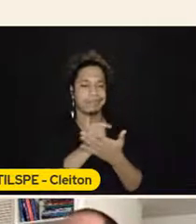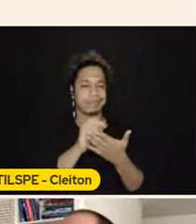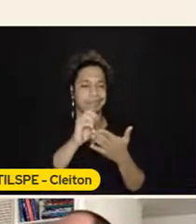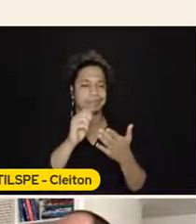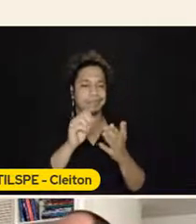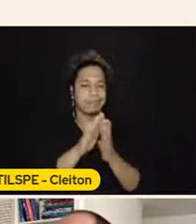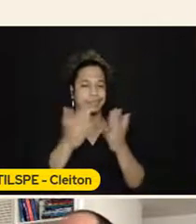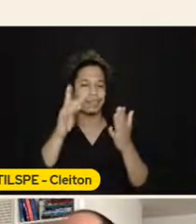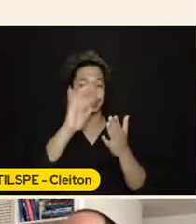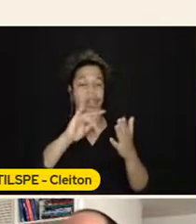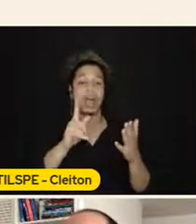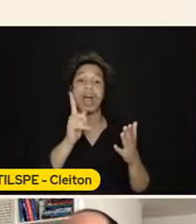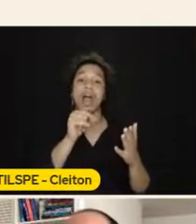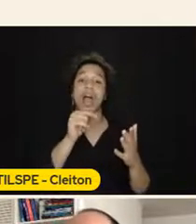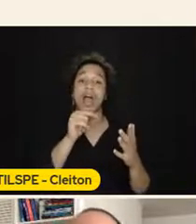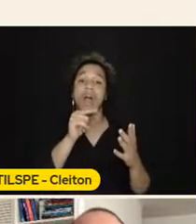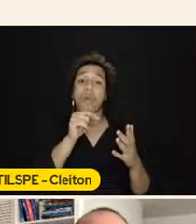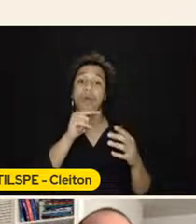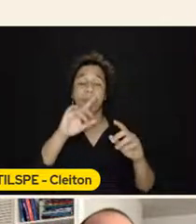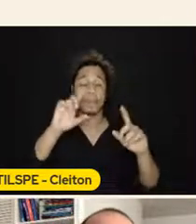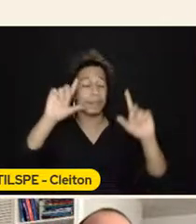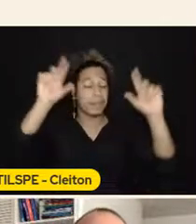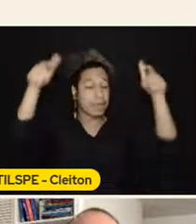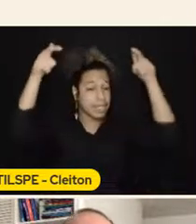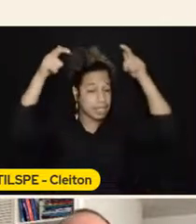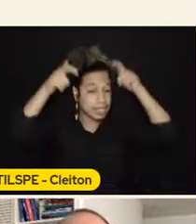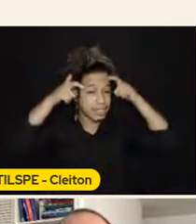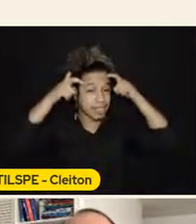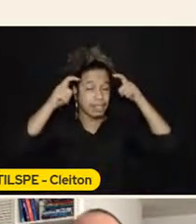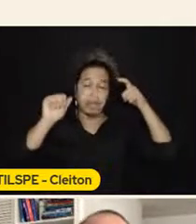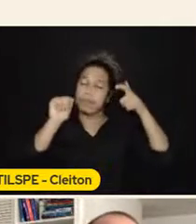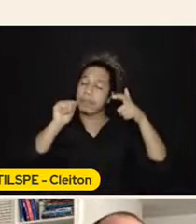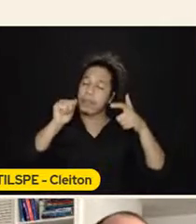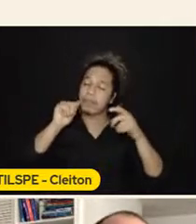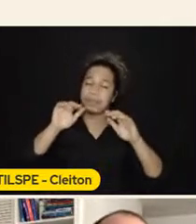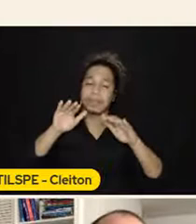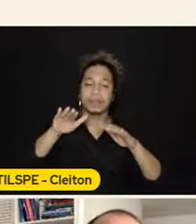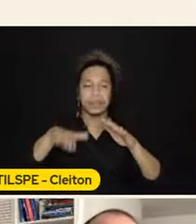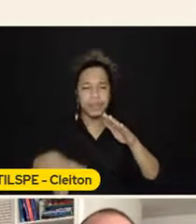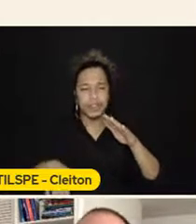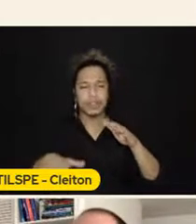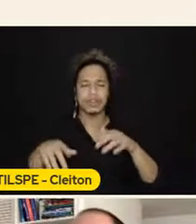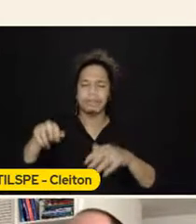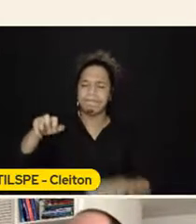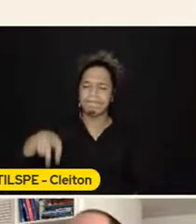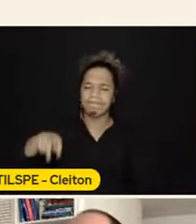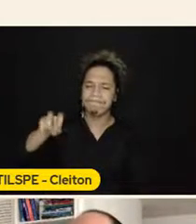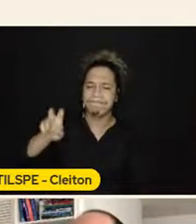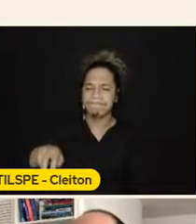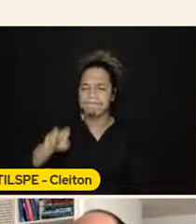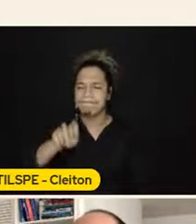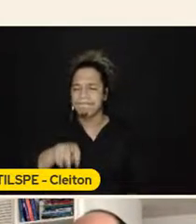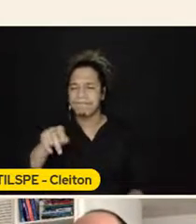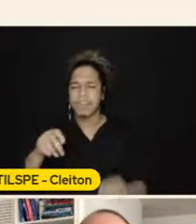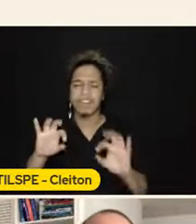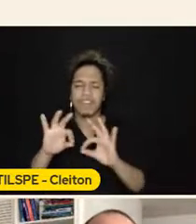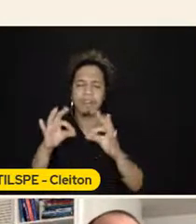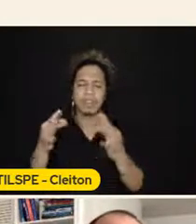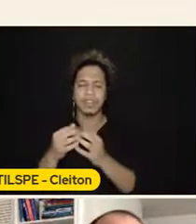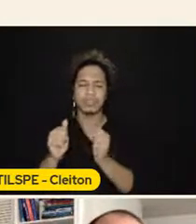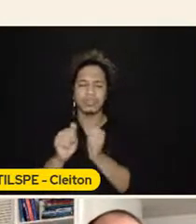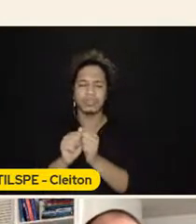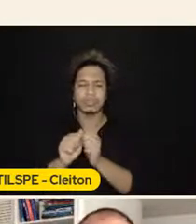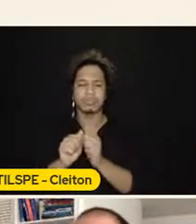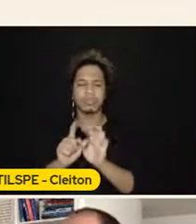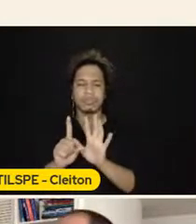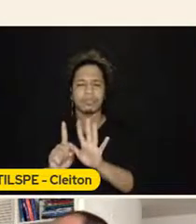Princess. Where this little girl had to walk miles and miles with her family to find